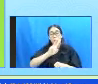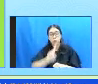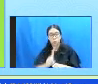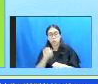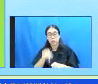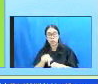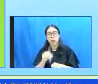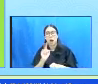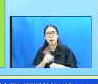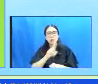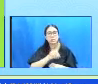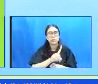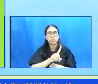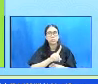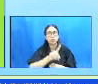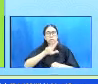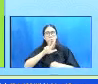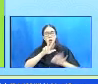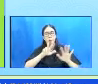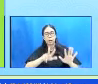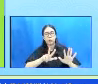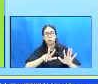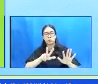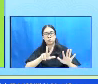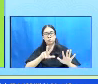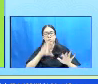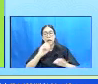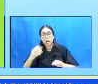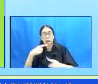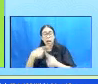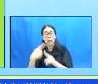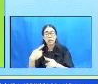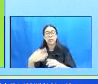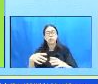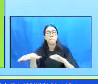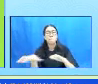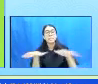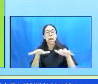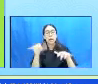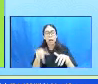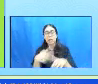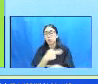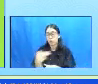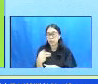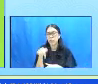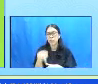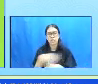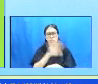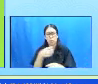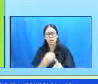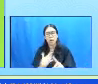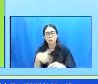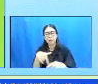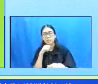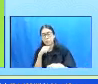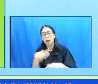1,800 disasters in the country, and all of them affected those who are vulnerable. So it is very important to really look at how